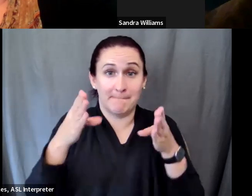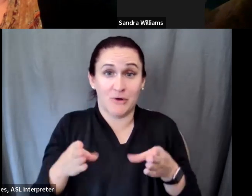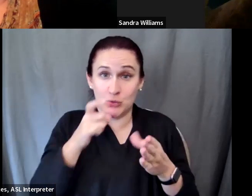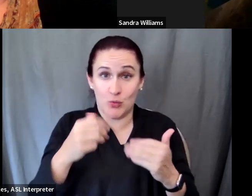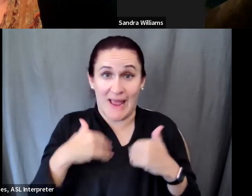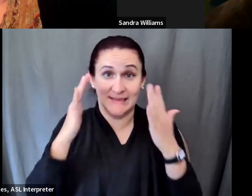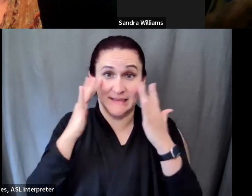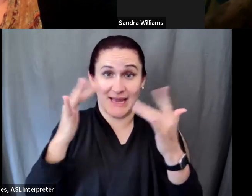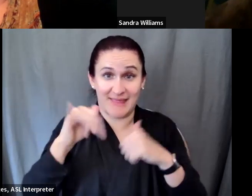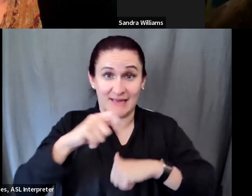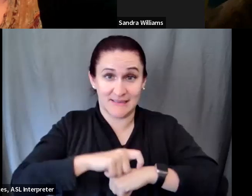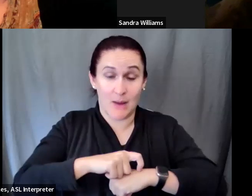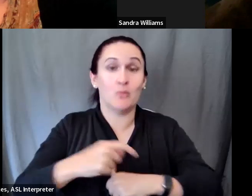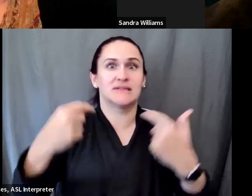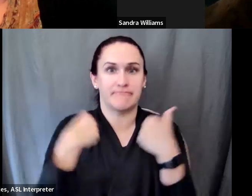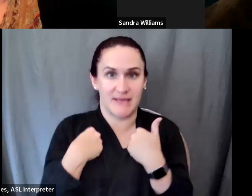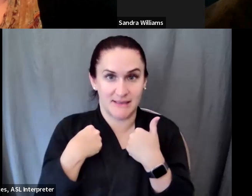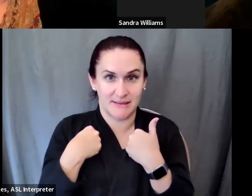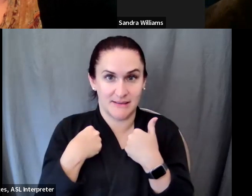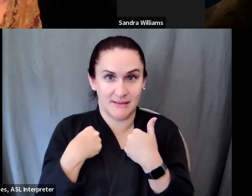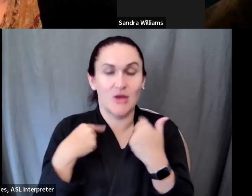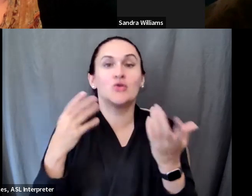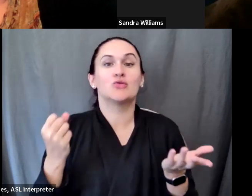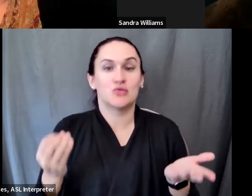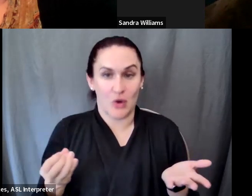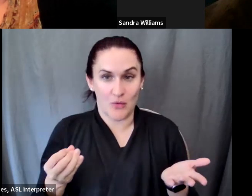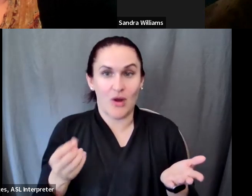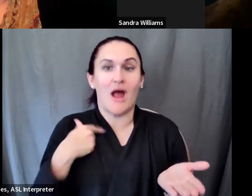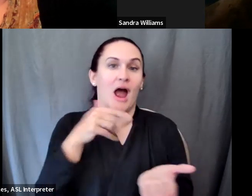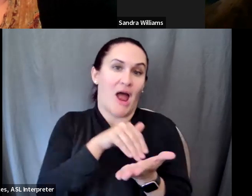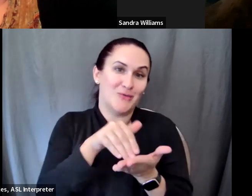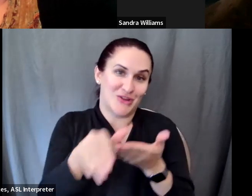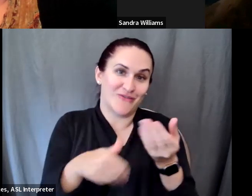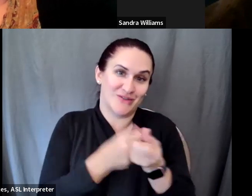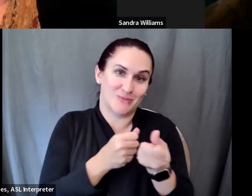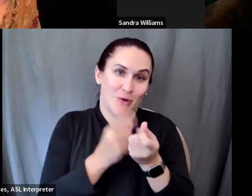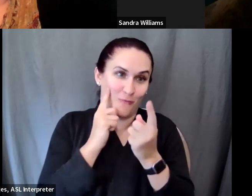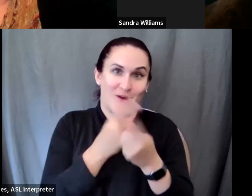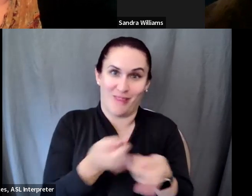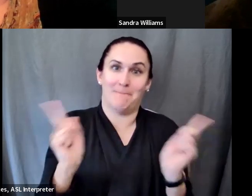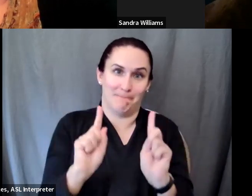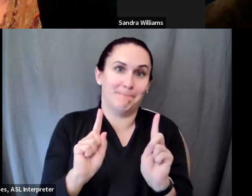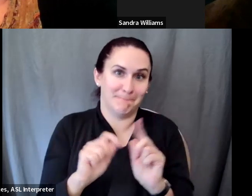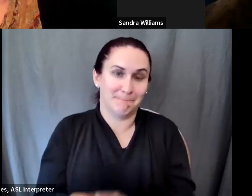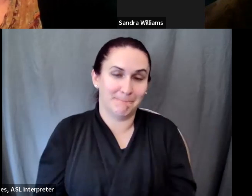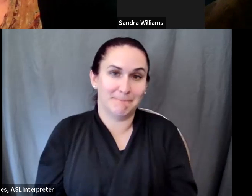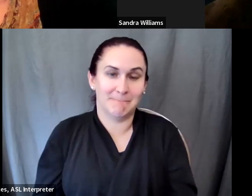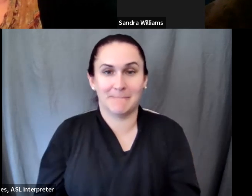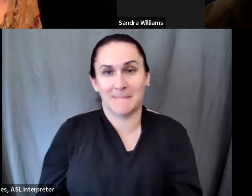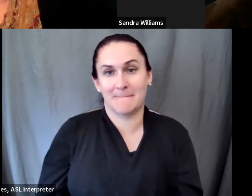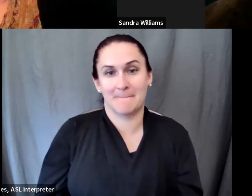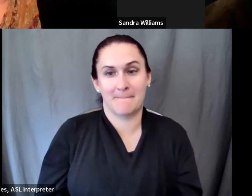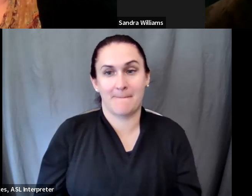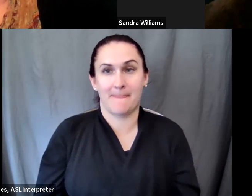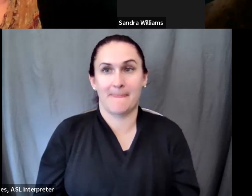sight at that time was me. So I was often the support for everyone else. Now,